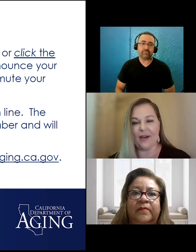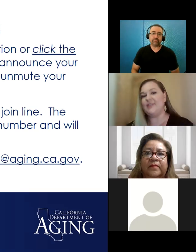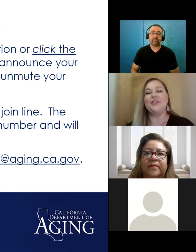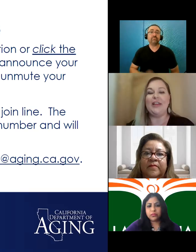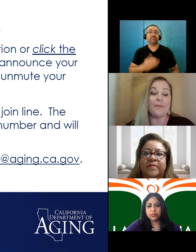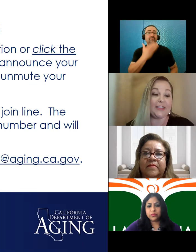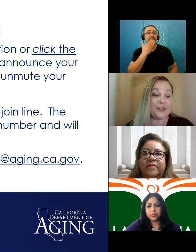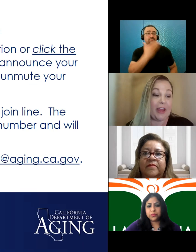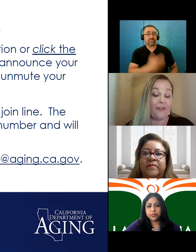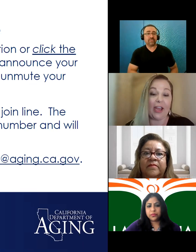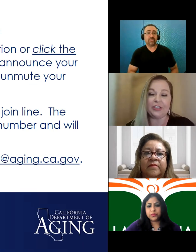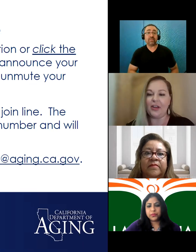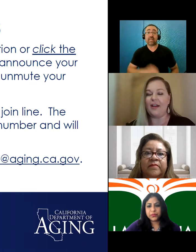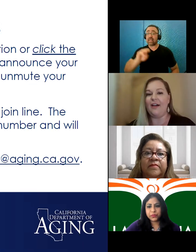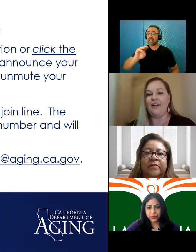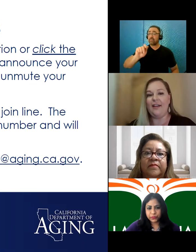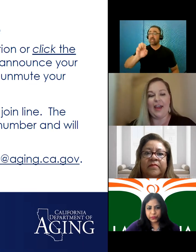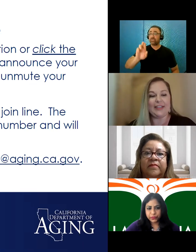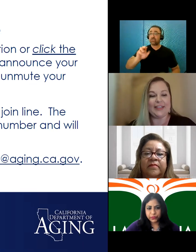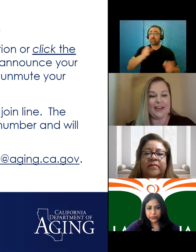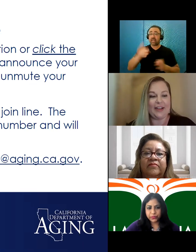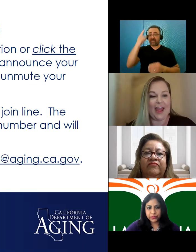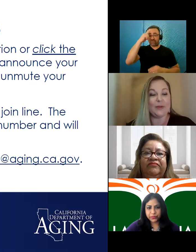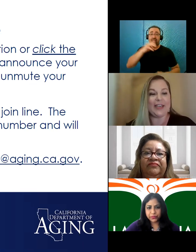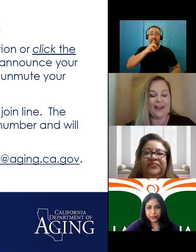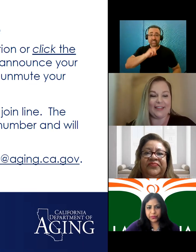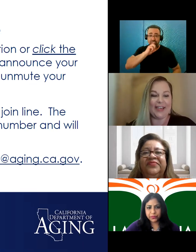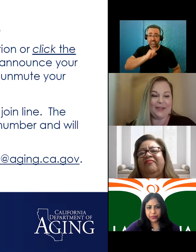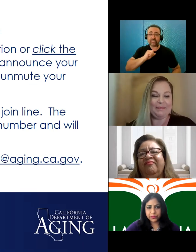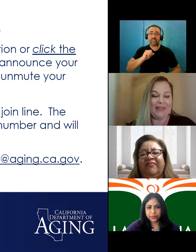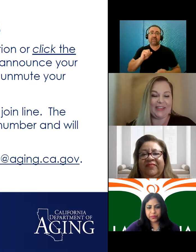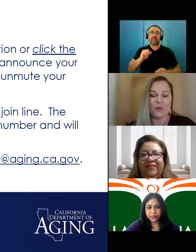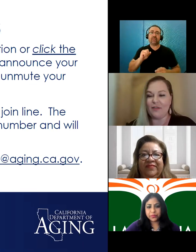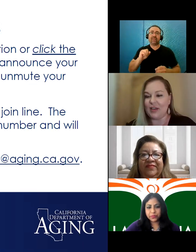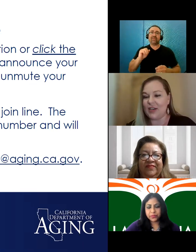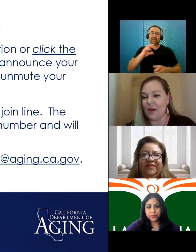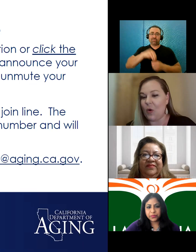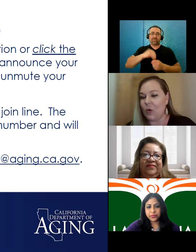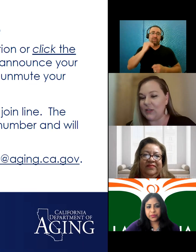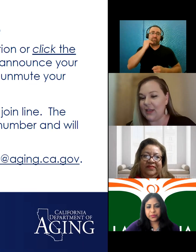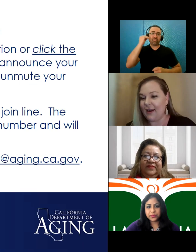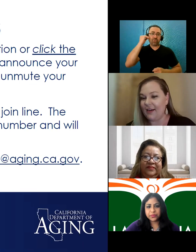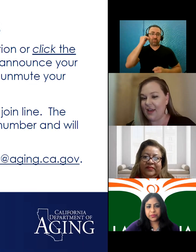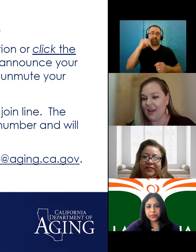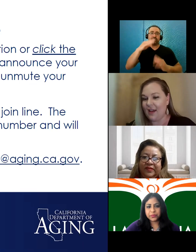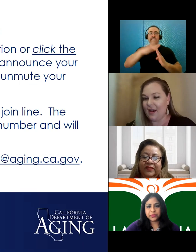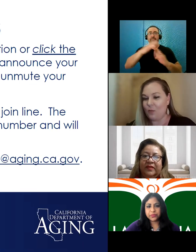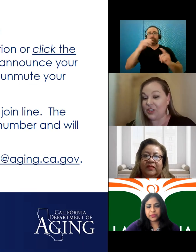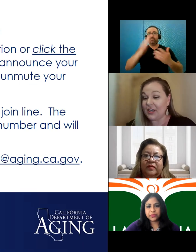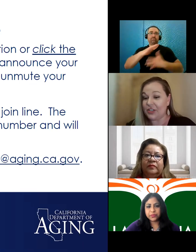Thank you. Certainly the master plan for aging has the housing and as one of the top goals